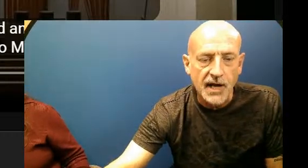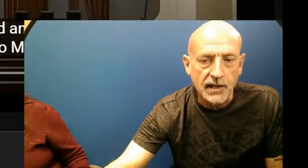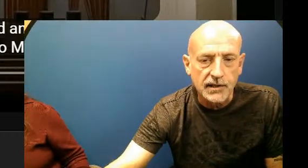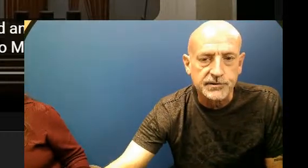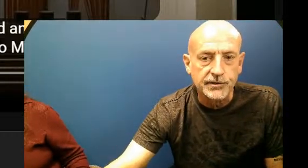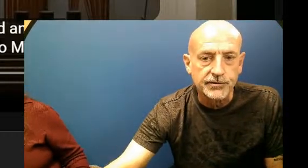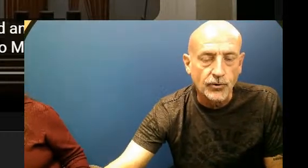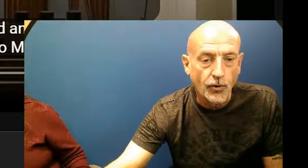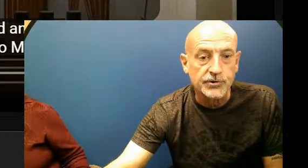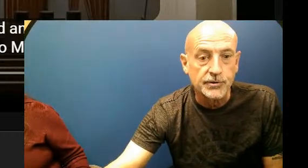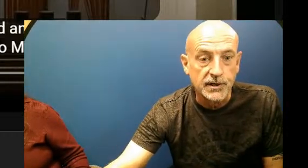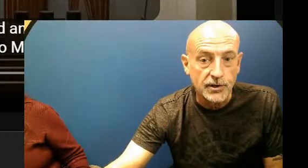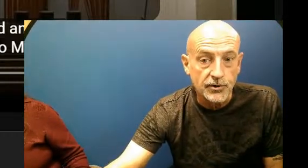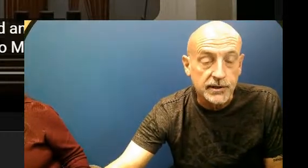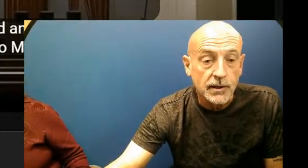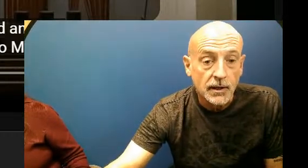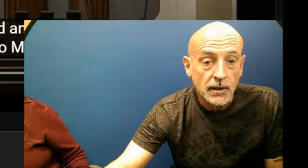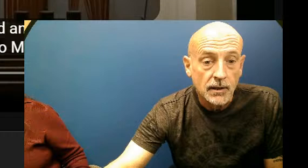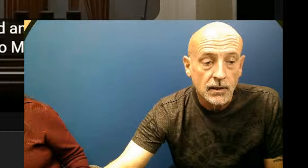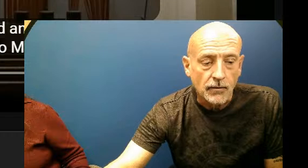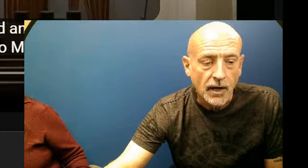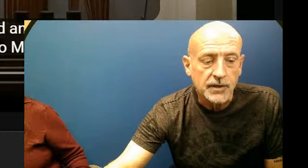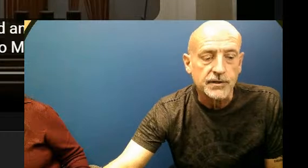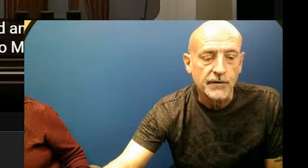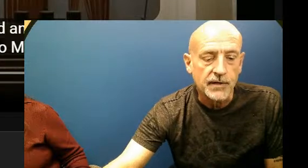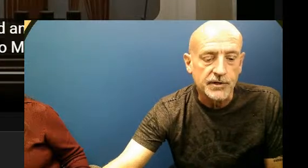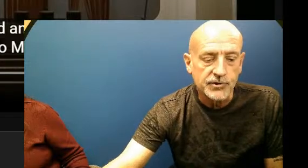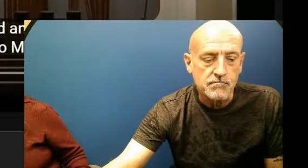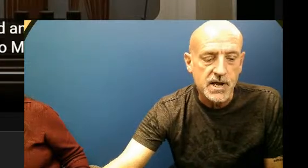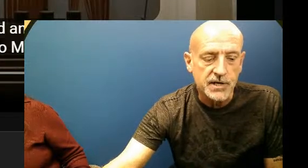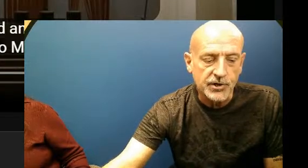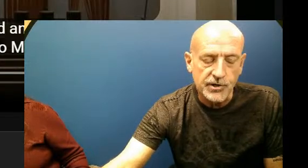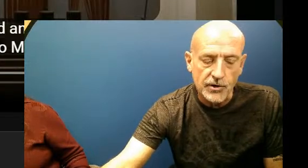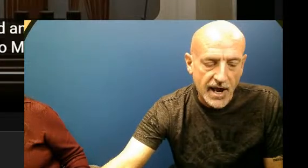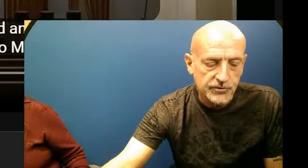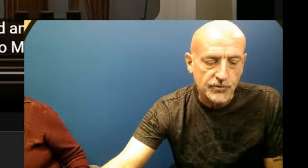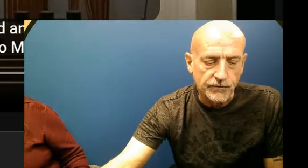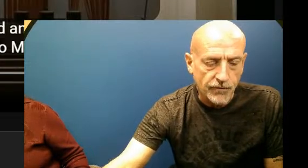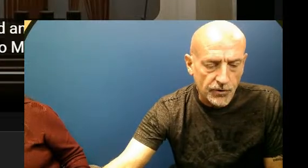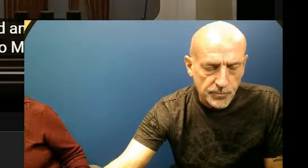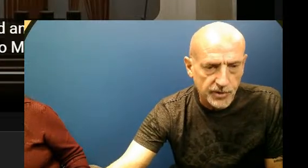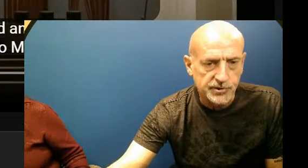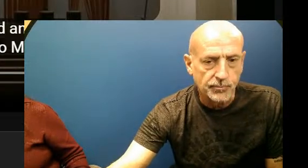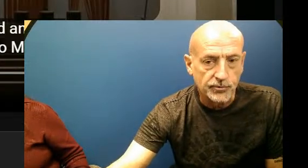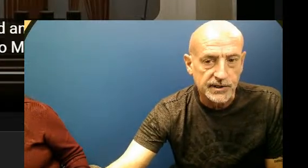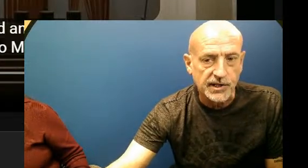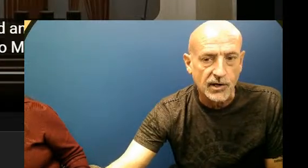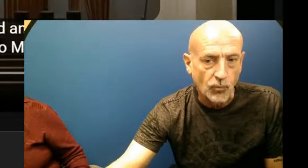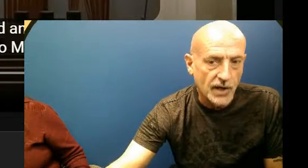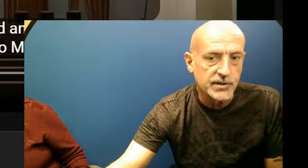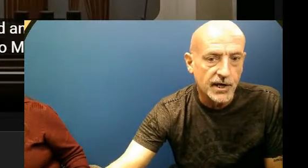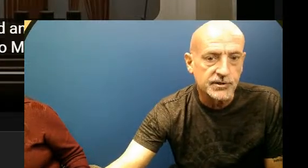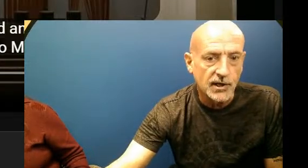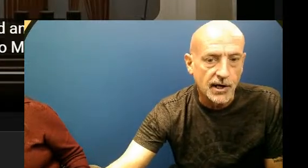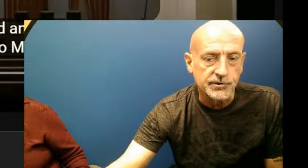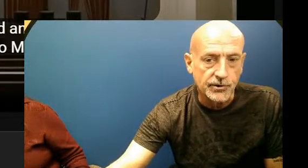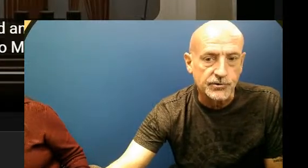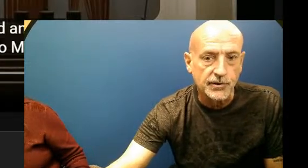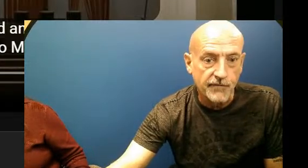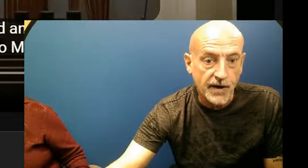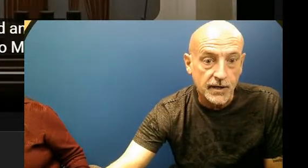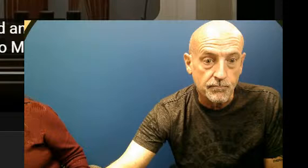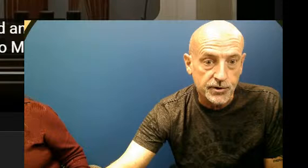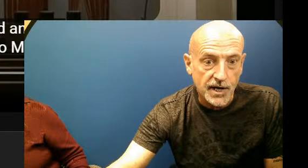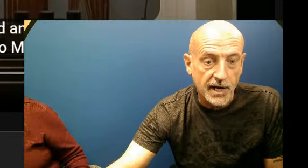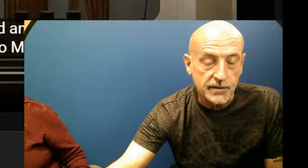the analysis that the court should be doing. Right? It should go down to first principles and say, what does the